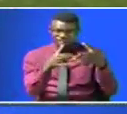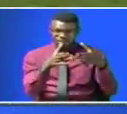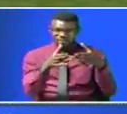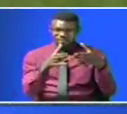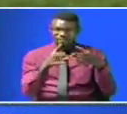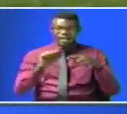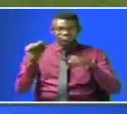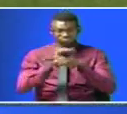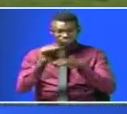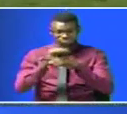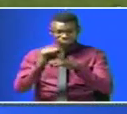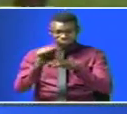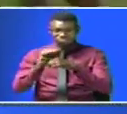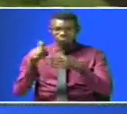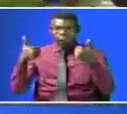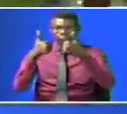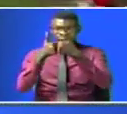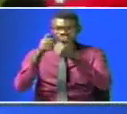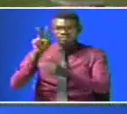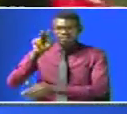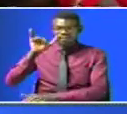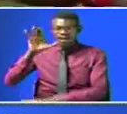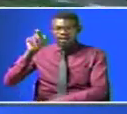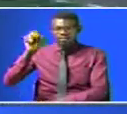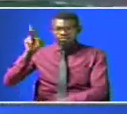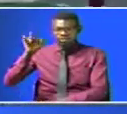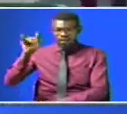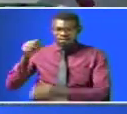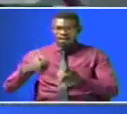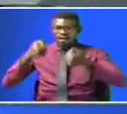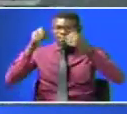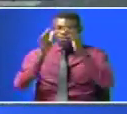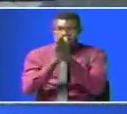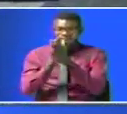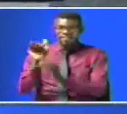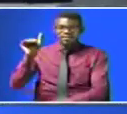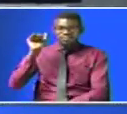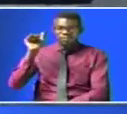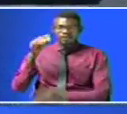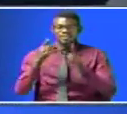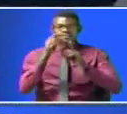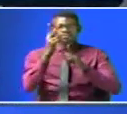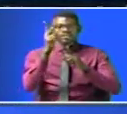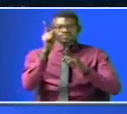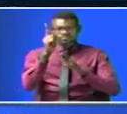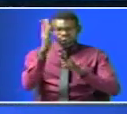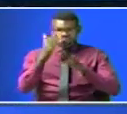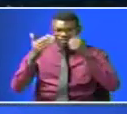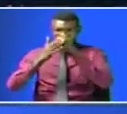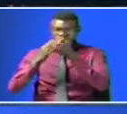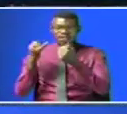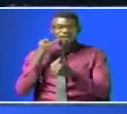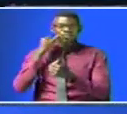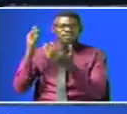the return leg of the Victoria Cup against Zimbabwe on 21st September in Nakuru. Currently, only a